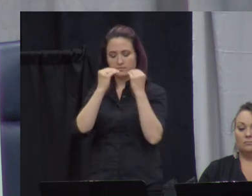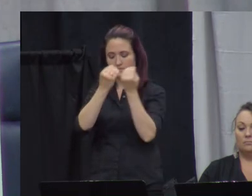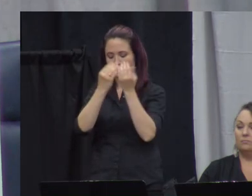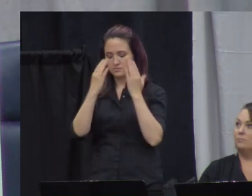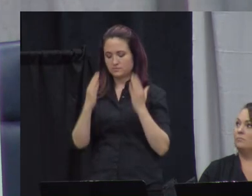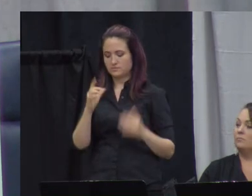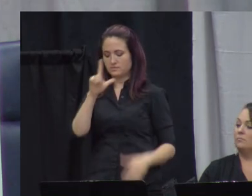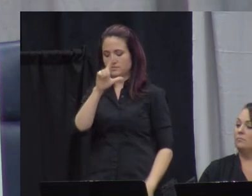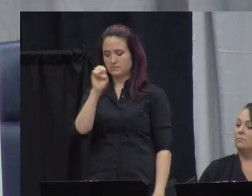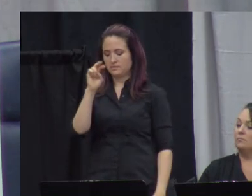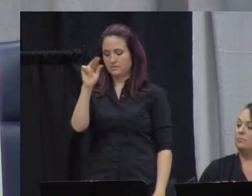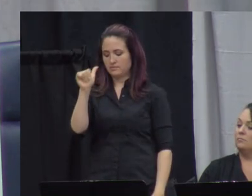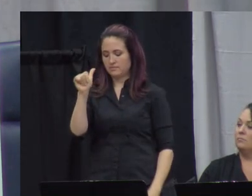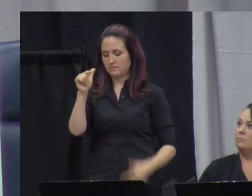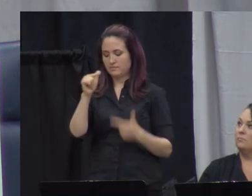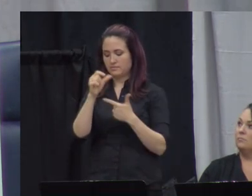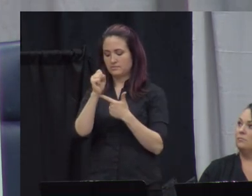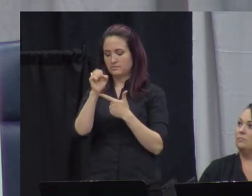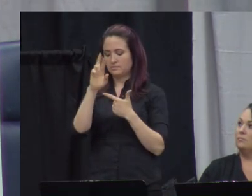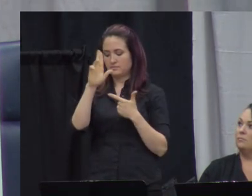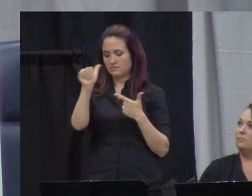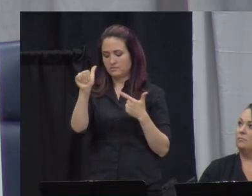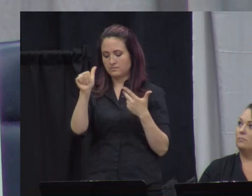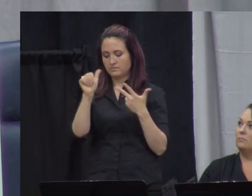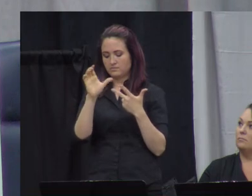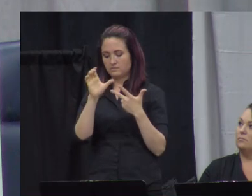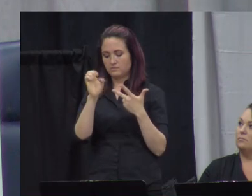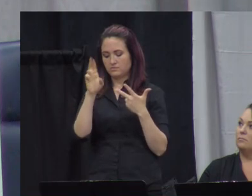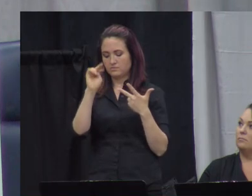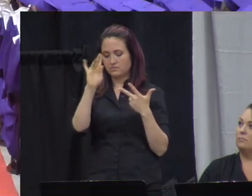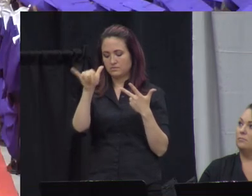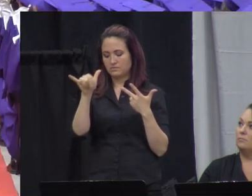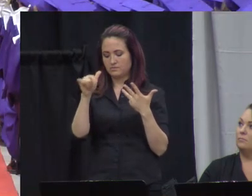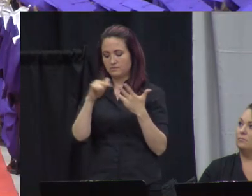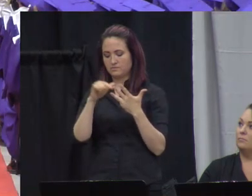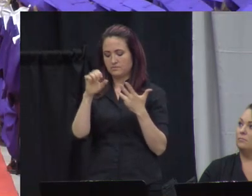Senna, Sydney Garcia, and Eben Chavez.